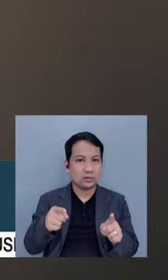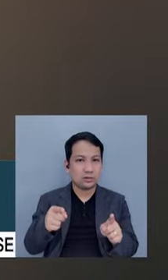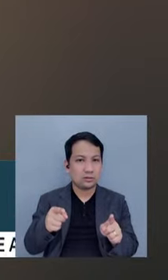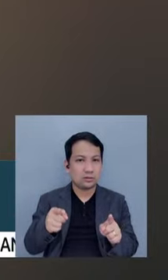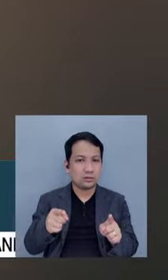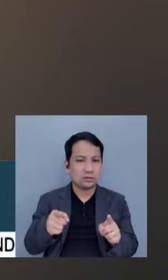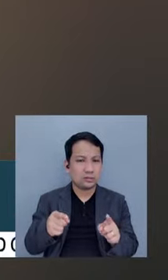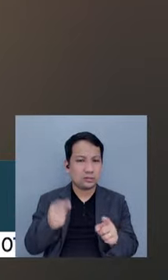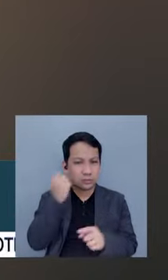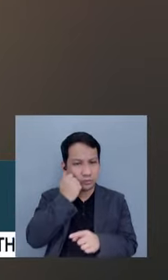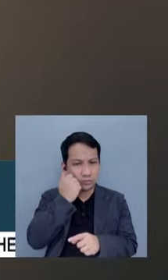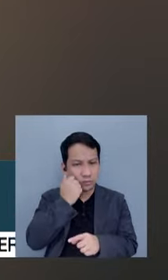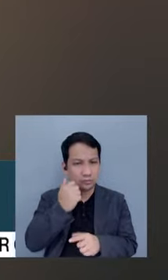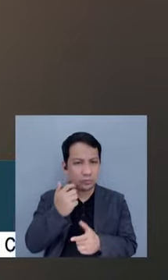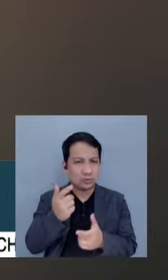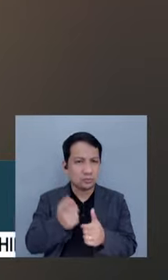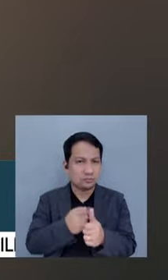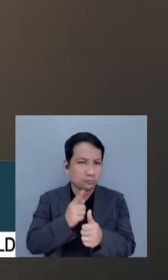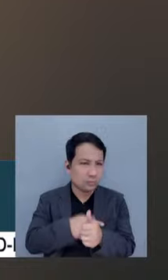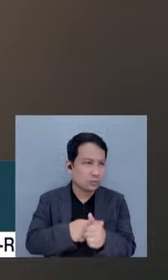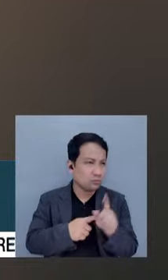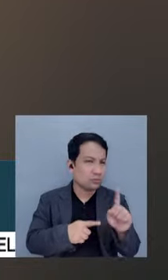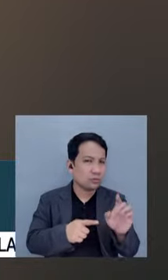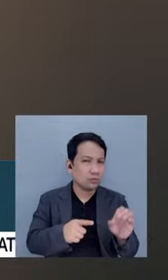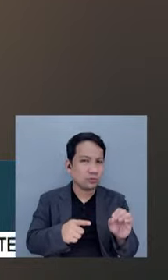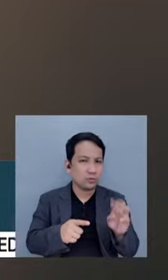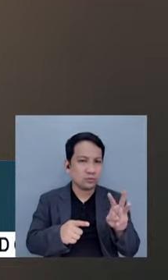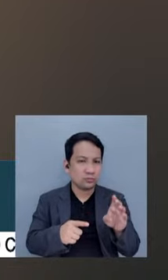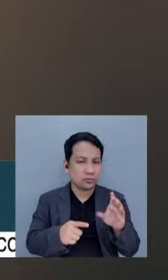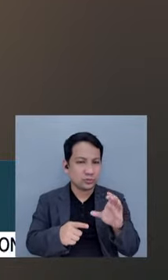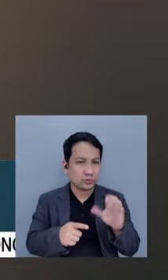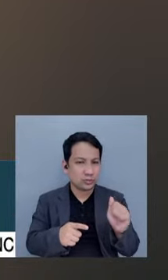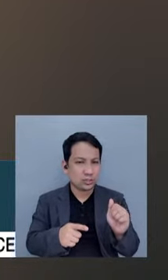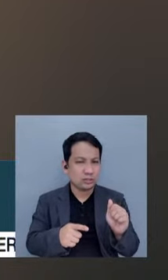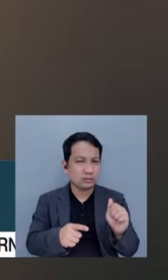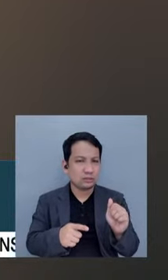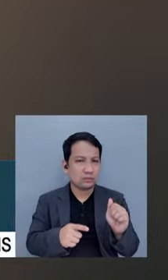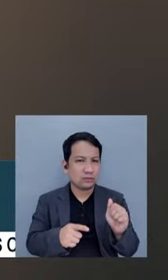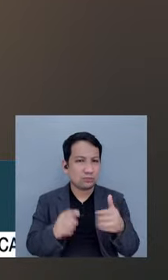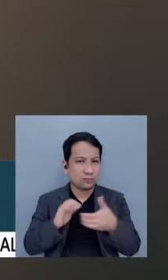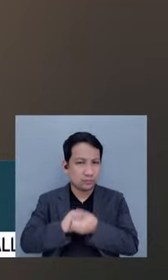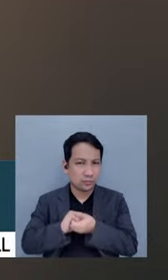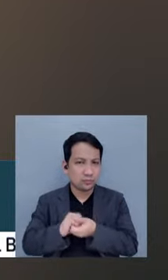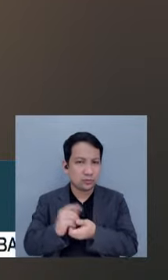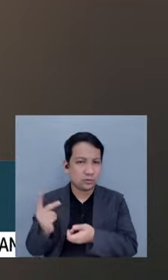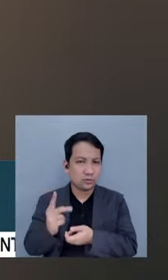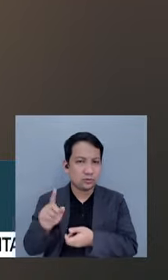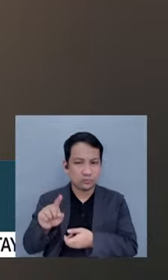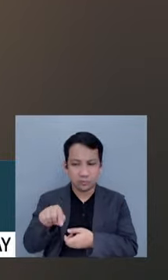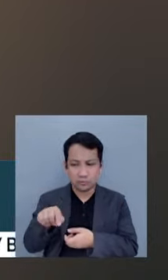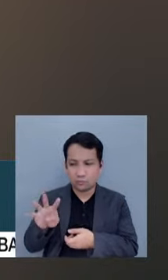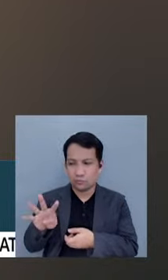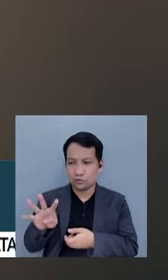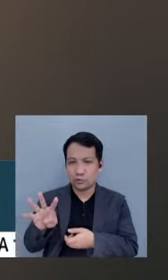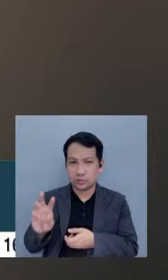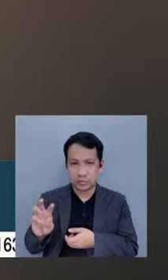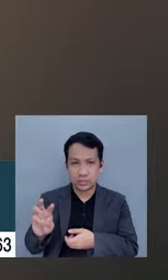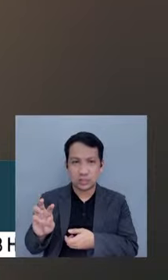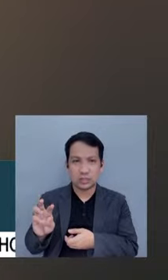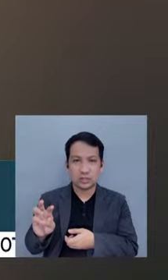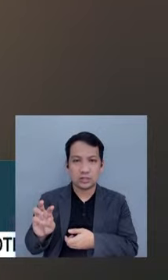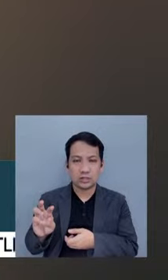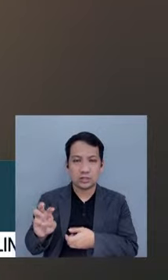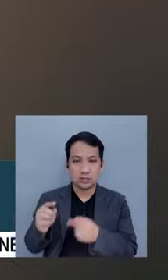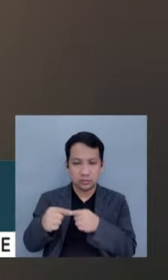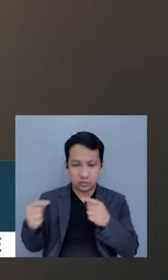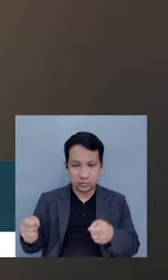ranked 305 in the WTA doubles ranking, and her partner Cancino 146, while their opponents,